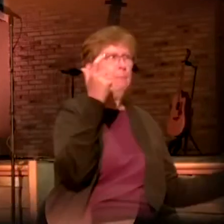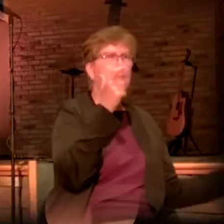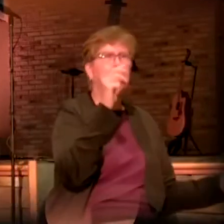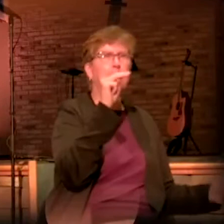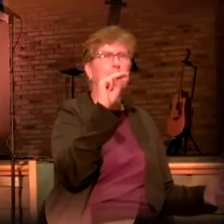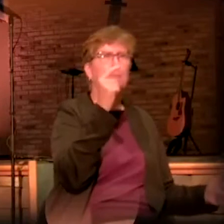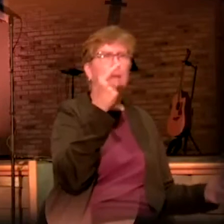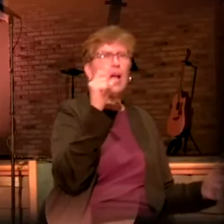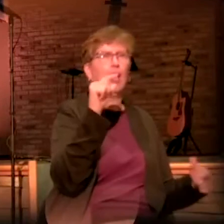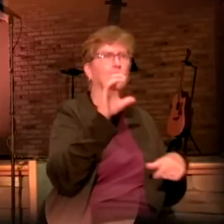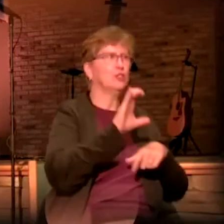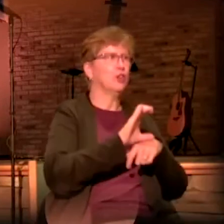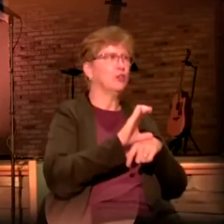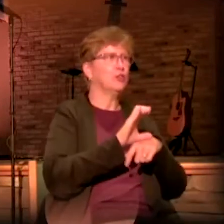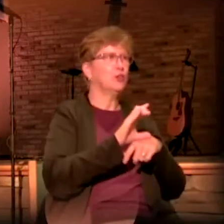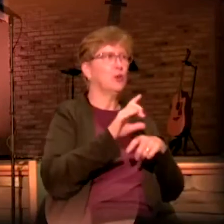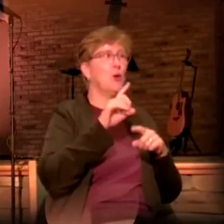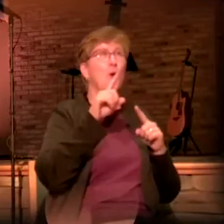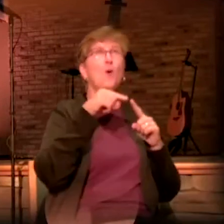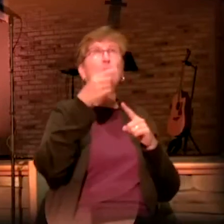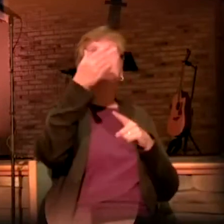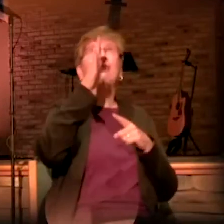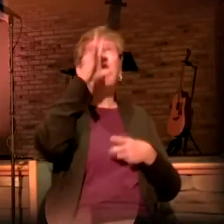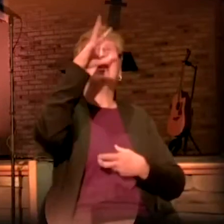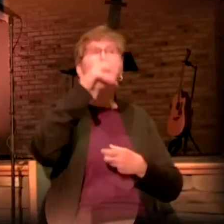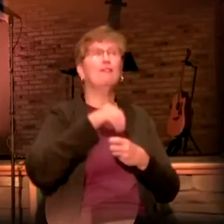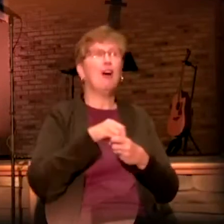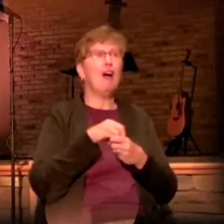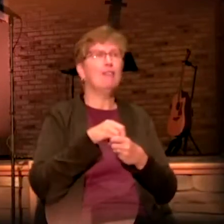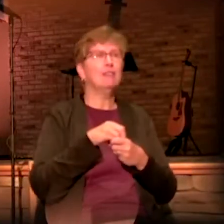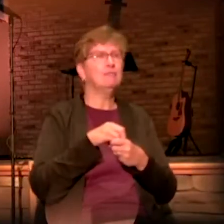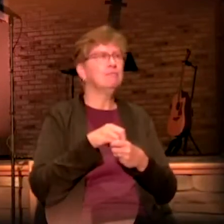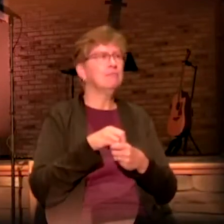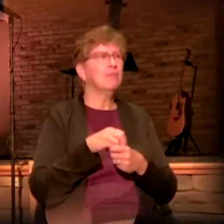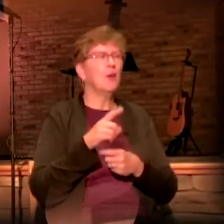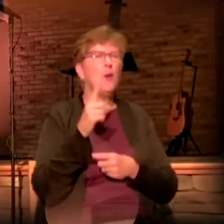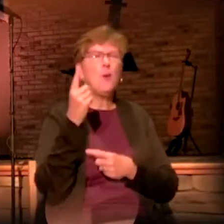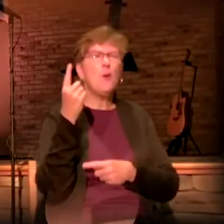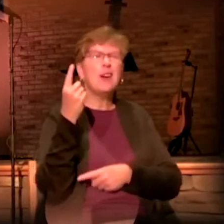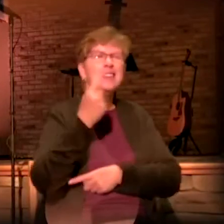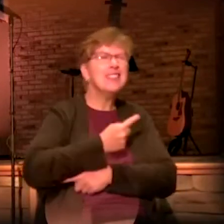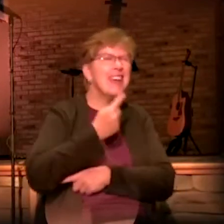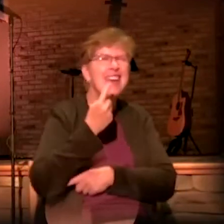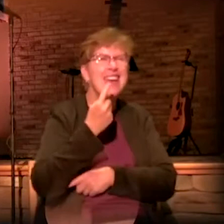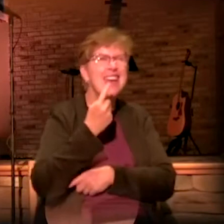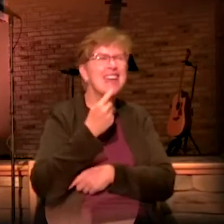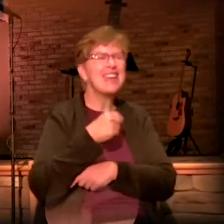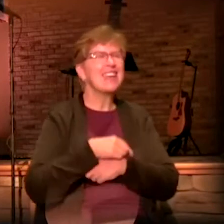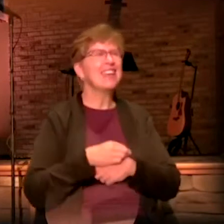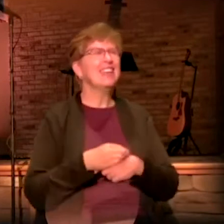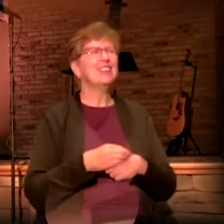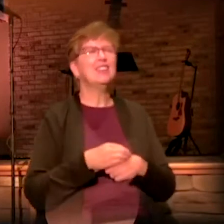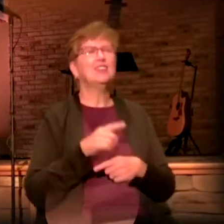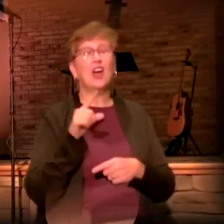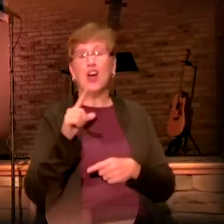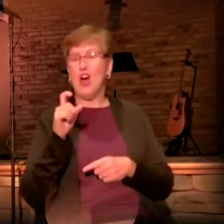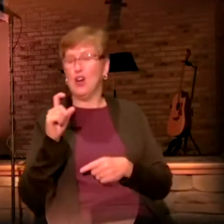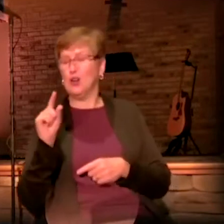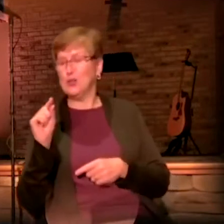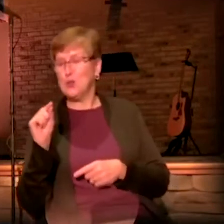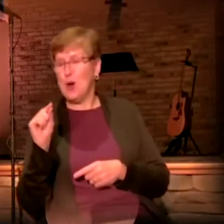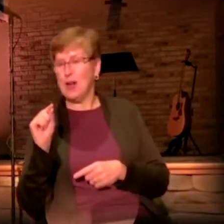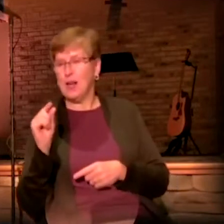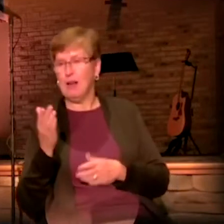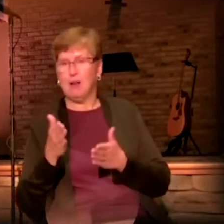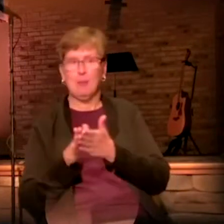involved, it can take just one day. So you go from 120 to